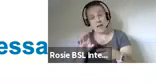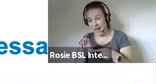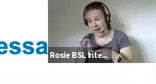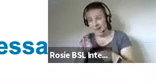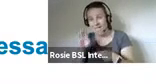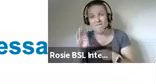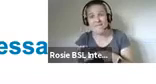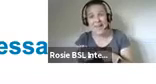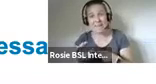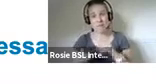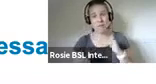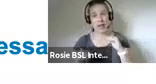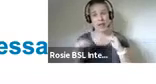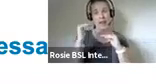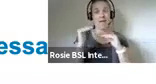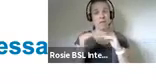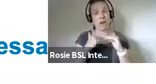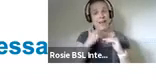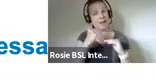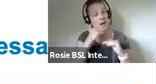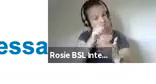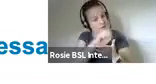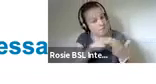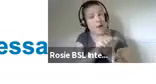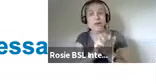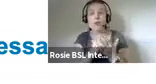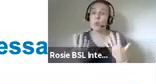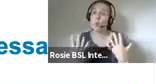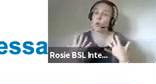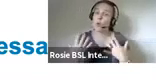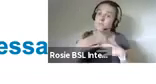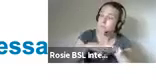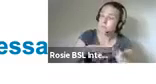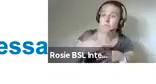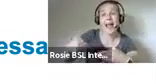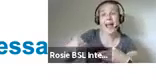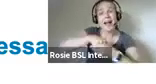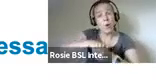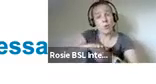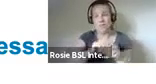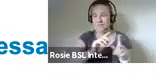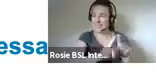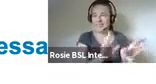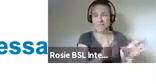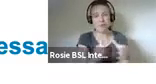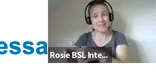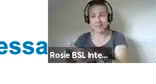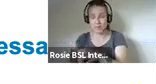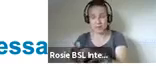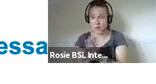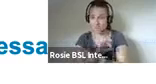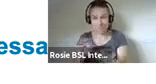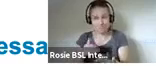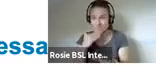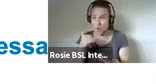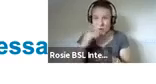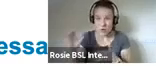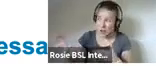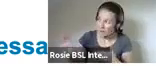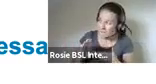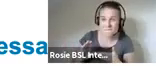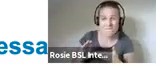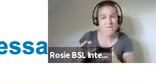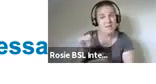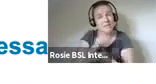have integrated, that means across sectors, inclusive early childhood development for all children, and ensuring